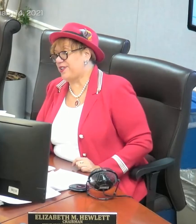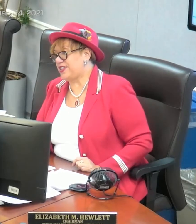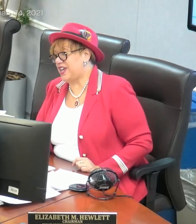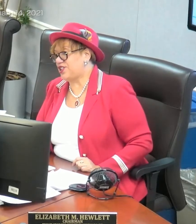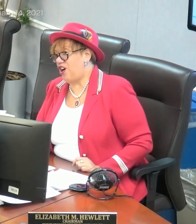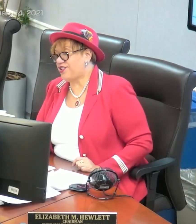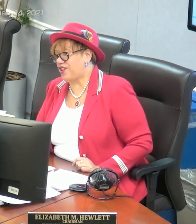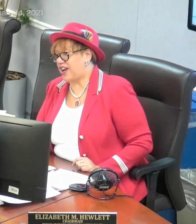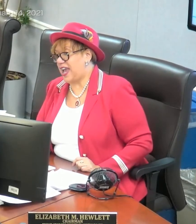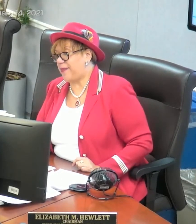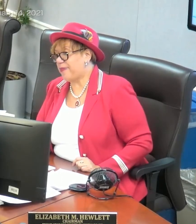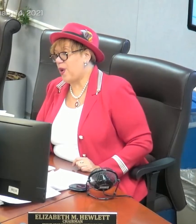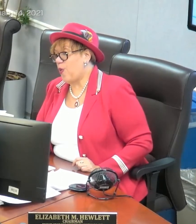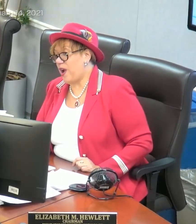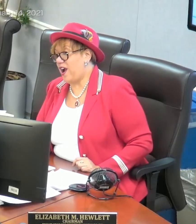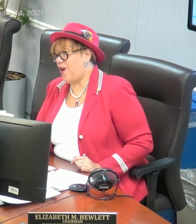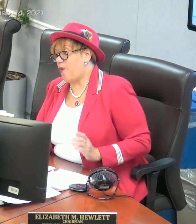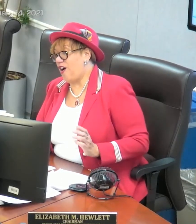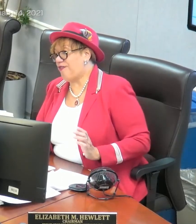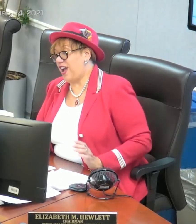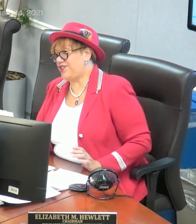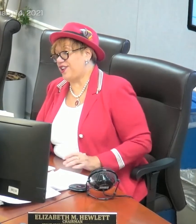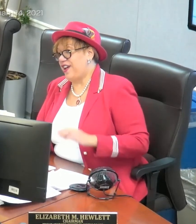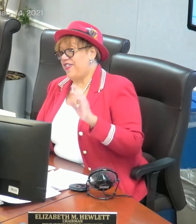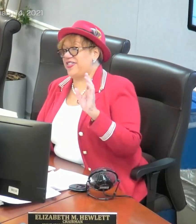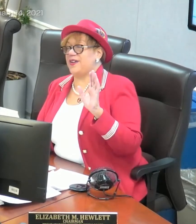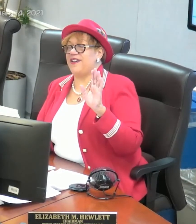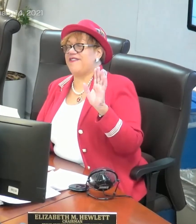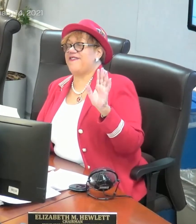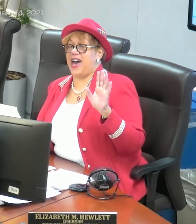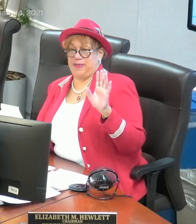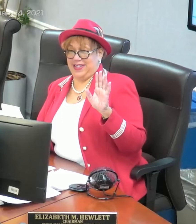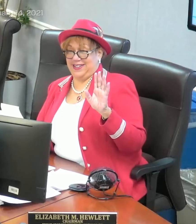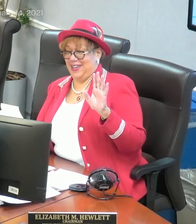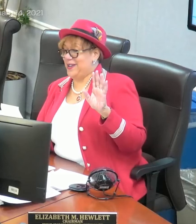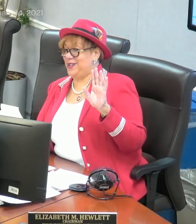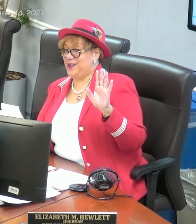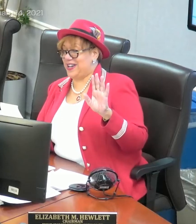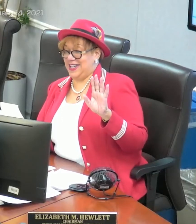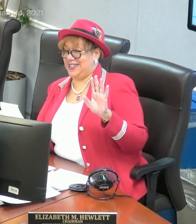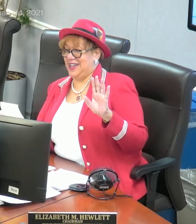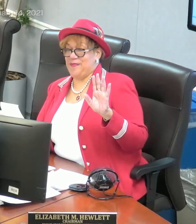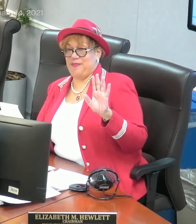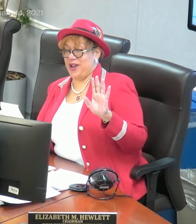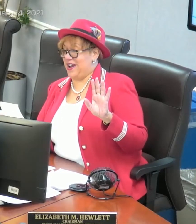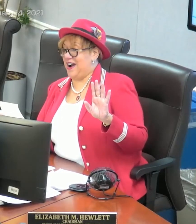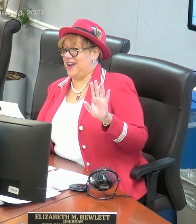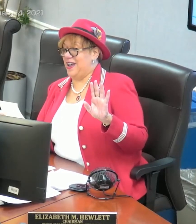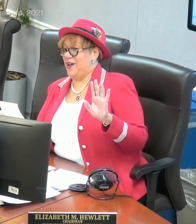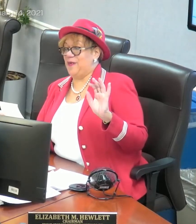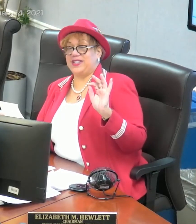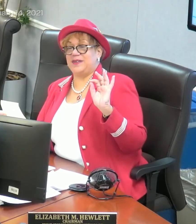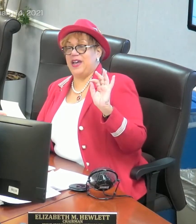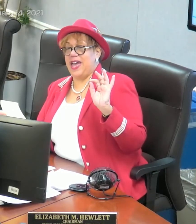Basketball Association All-Star Game, where Walt Frazier, the fabulous New York Knicks point